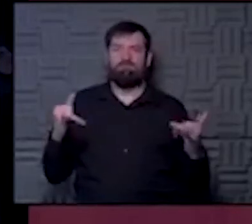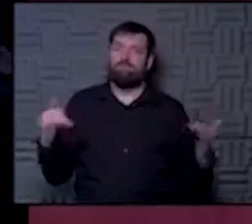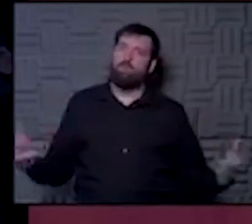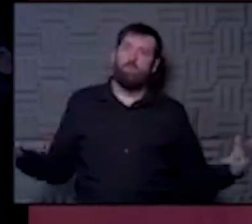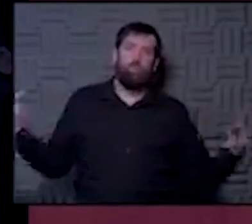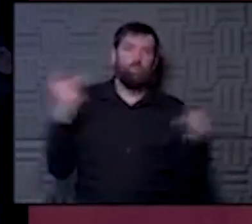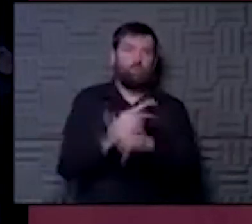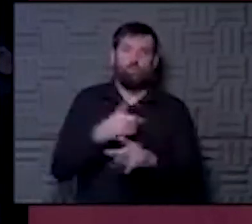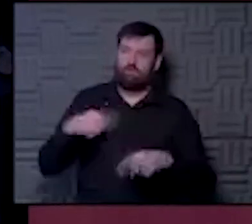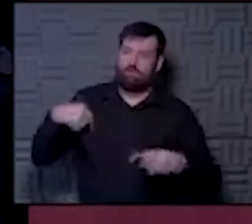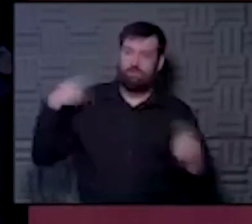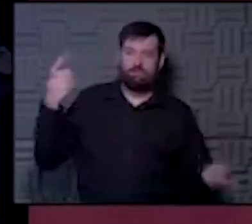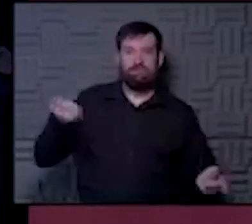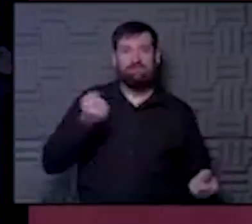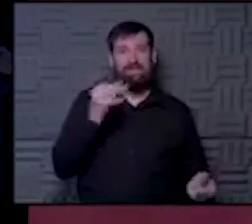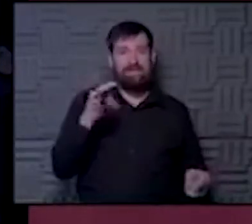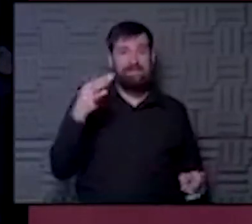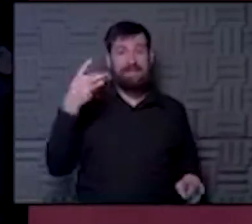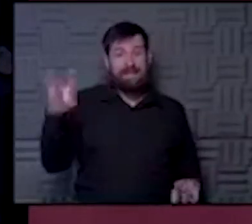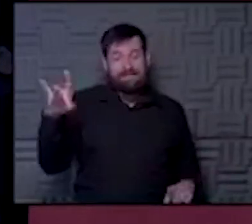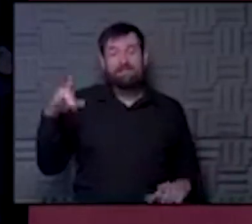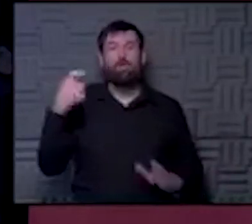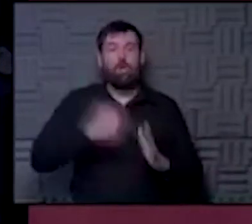since 1918, are down.